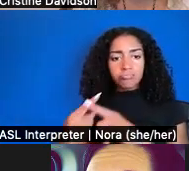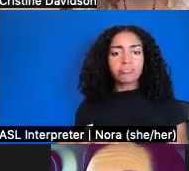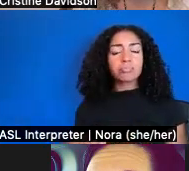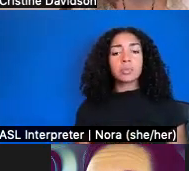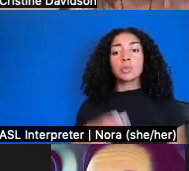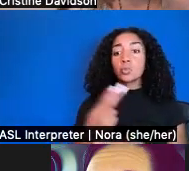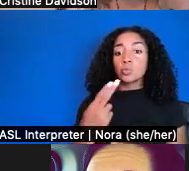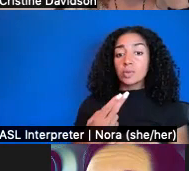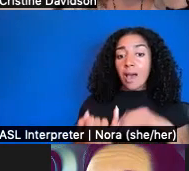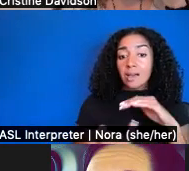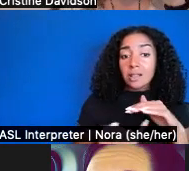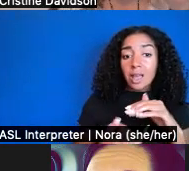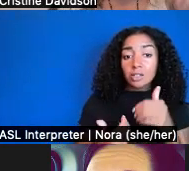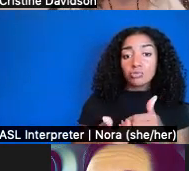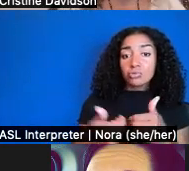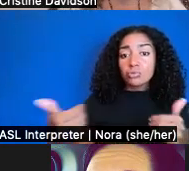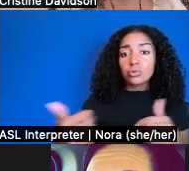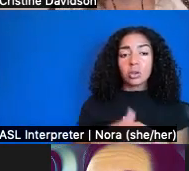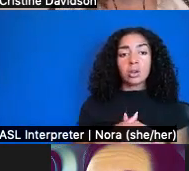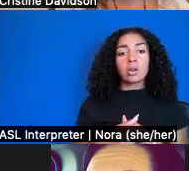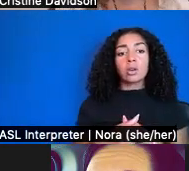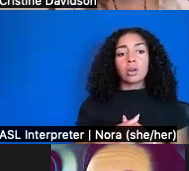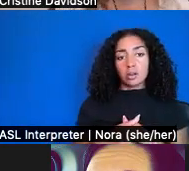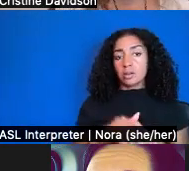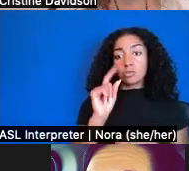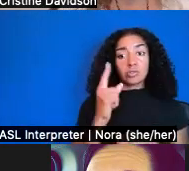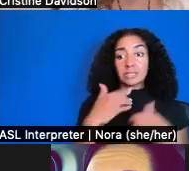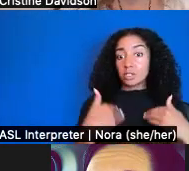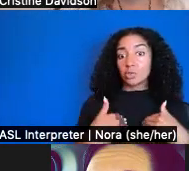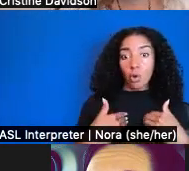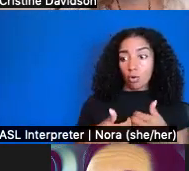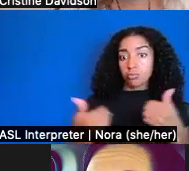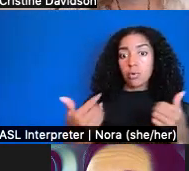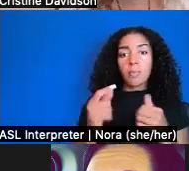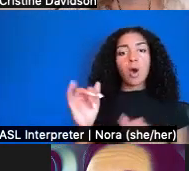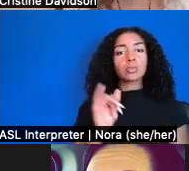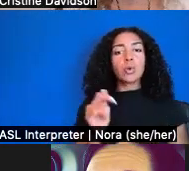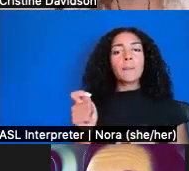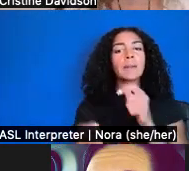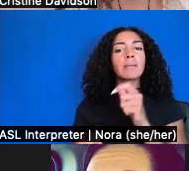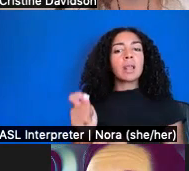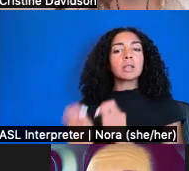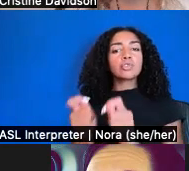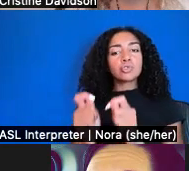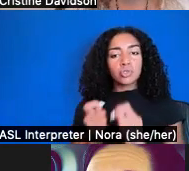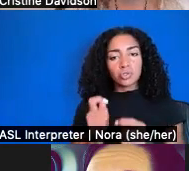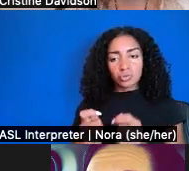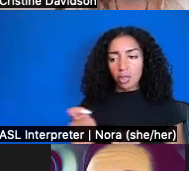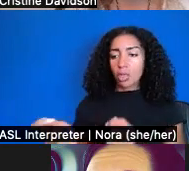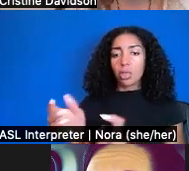isolate. So not only physical isolation, but the manipulation of the